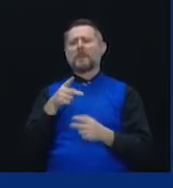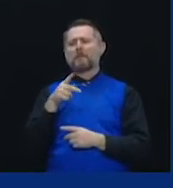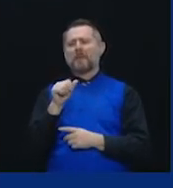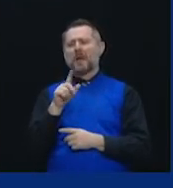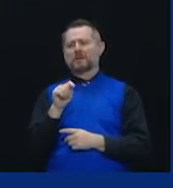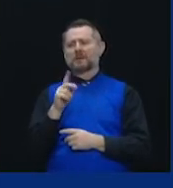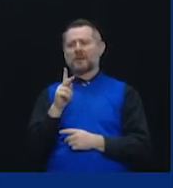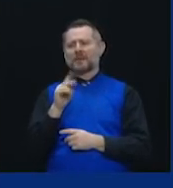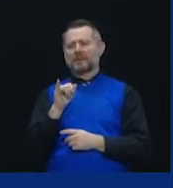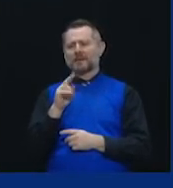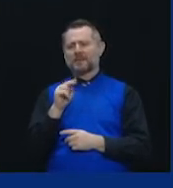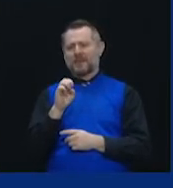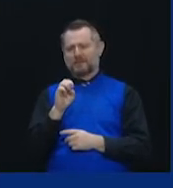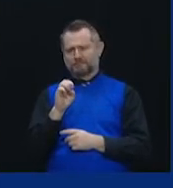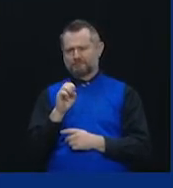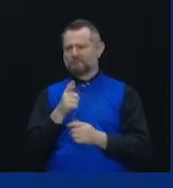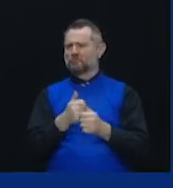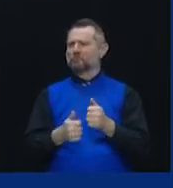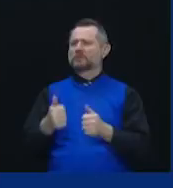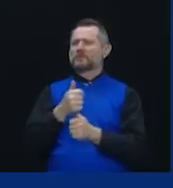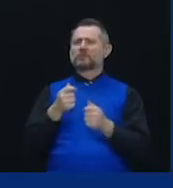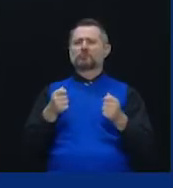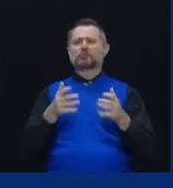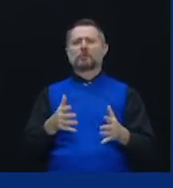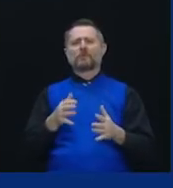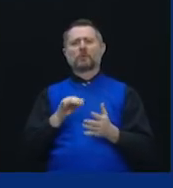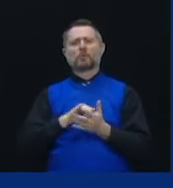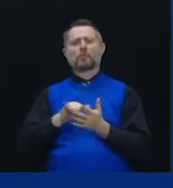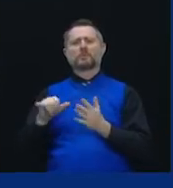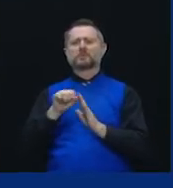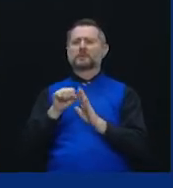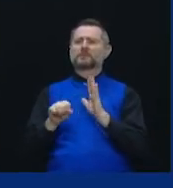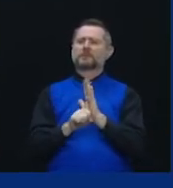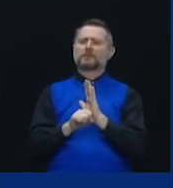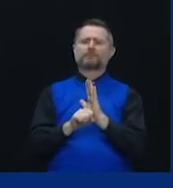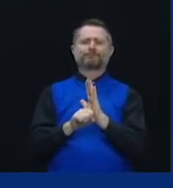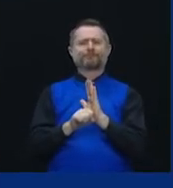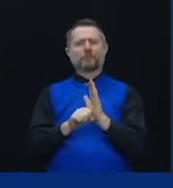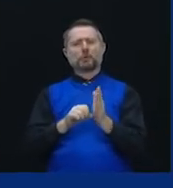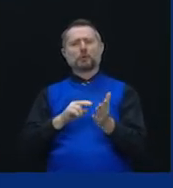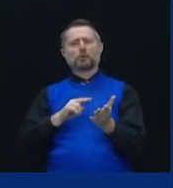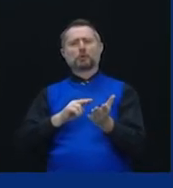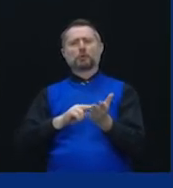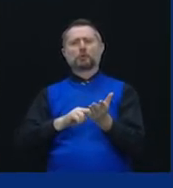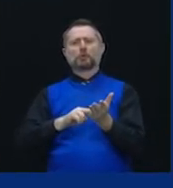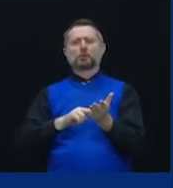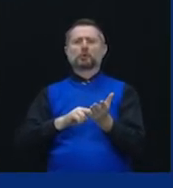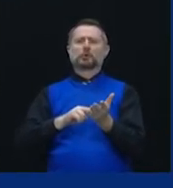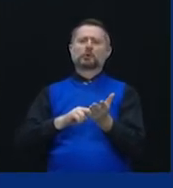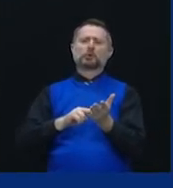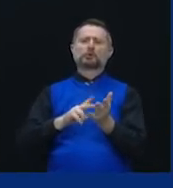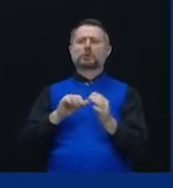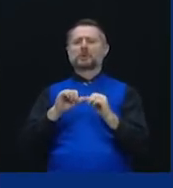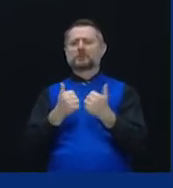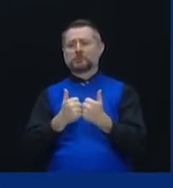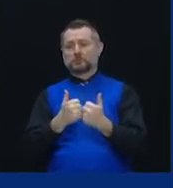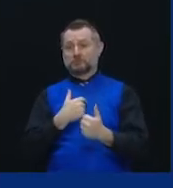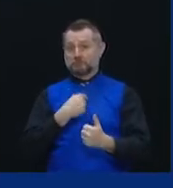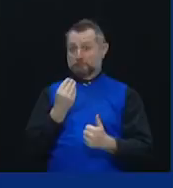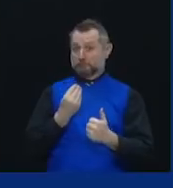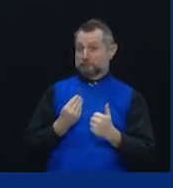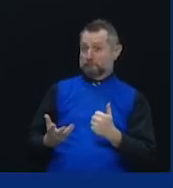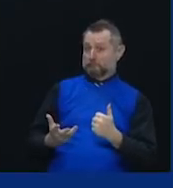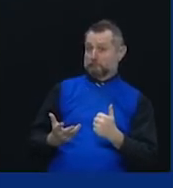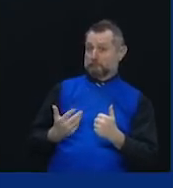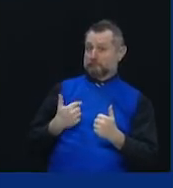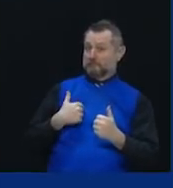director of the New York State Nurses Association. I was just saying to Pat inside, I've been to hospitals all across